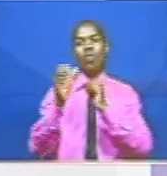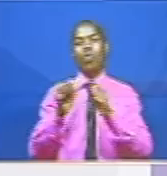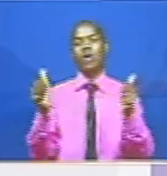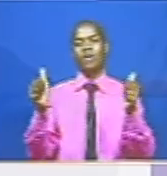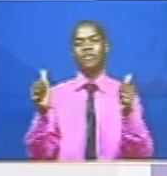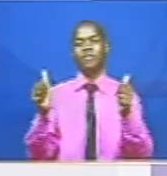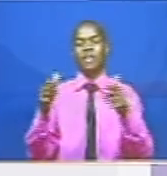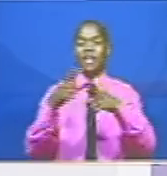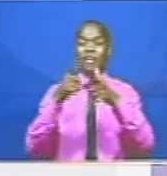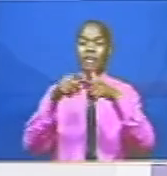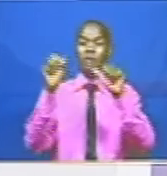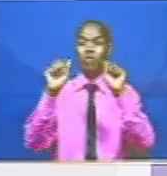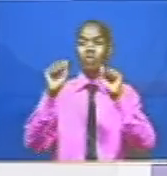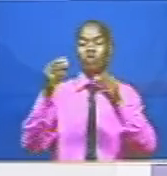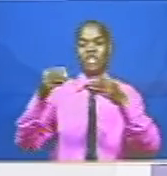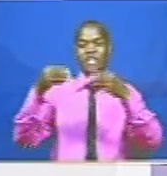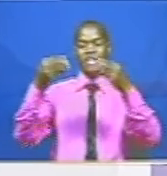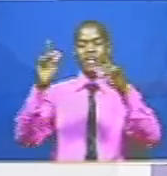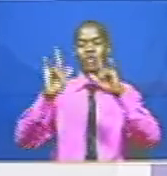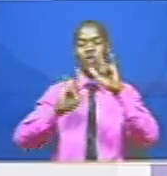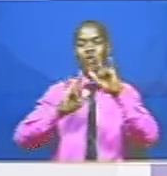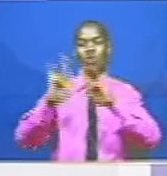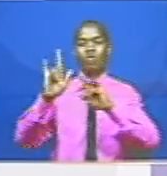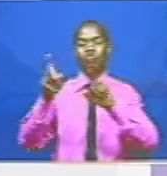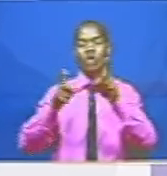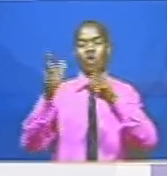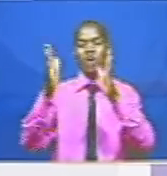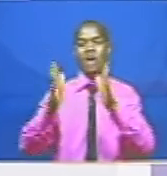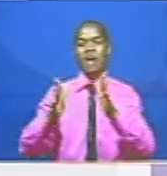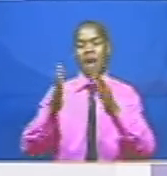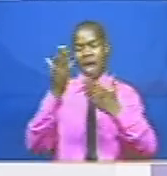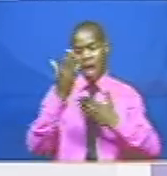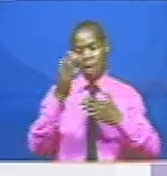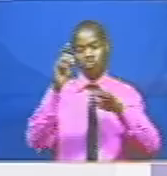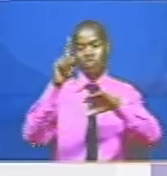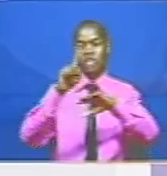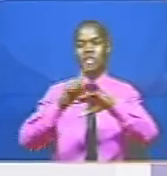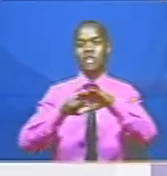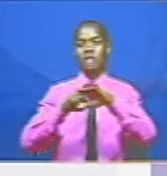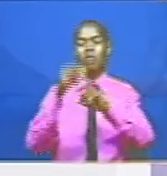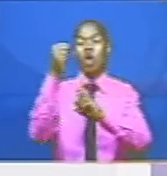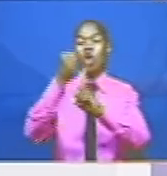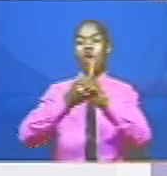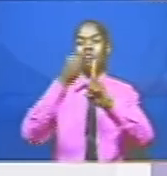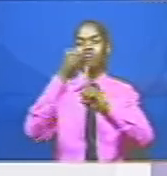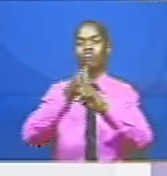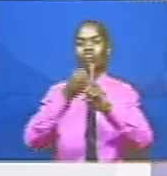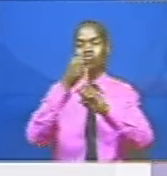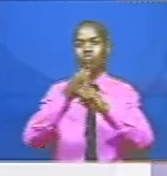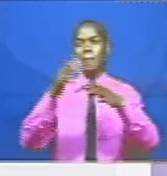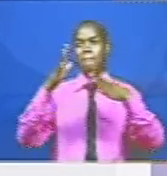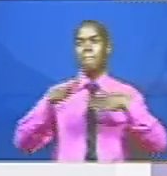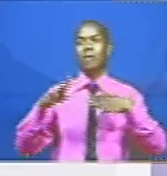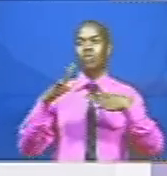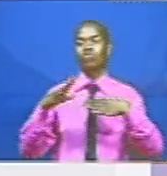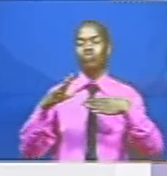you realize that it will give even the tour operator an easy and humble time to convince client, compared to when now you are reaching a client for the